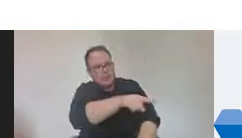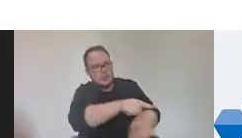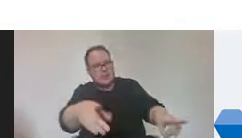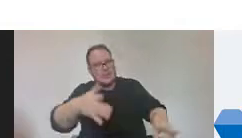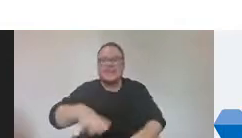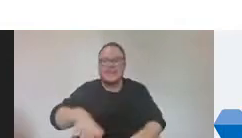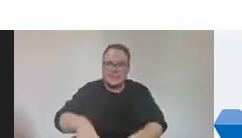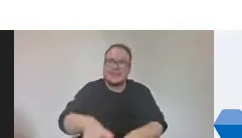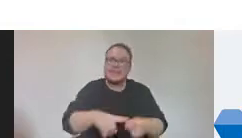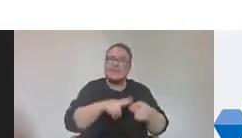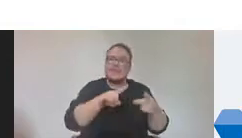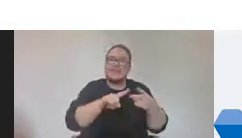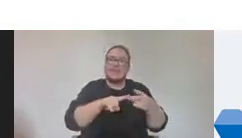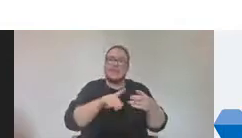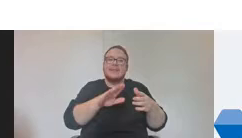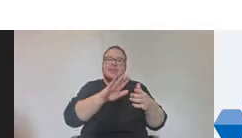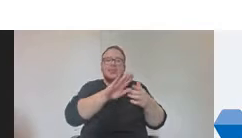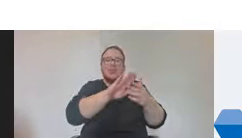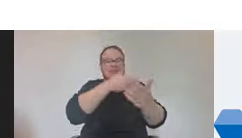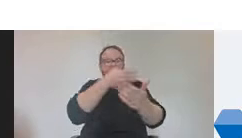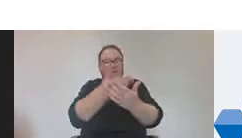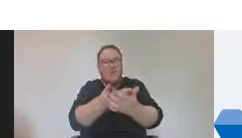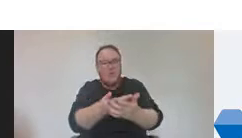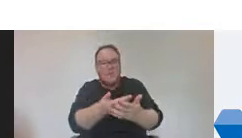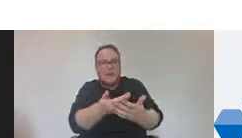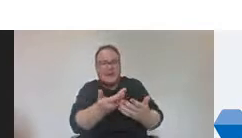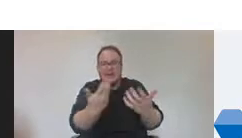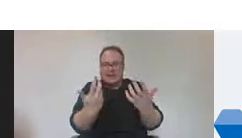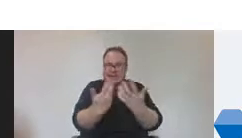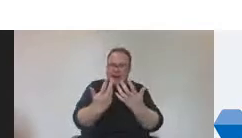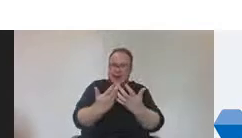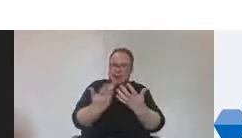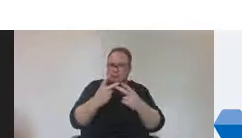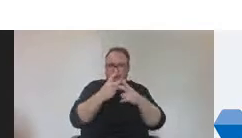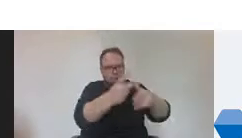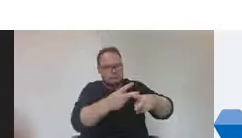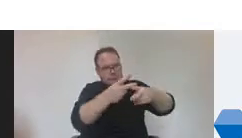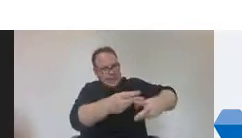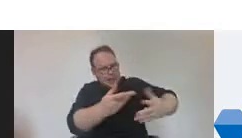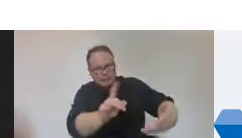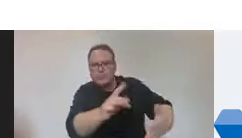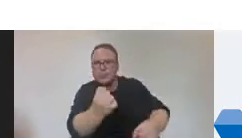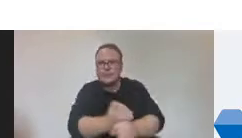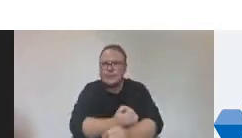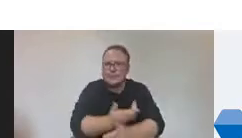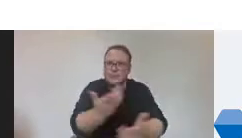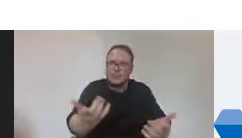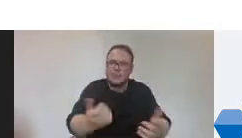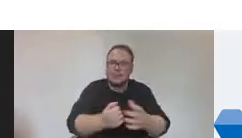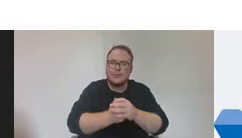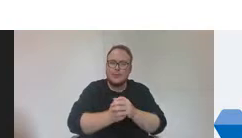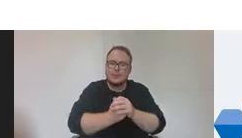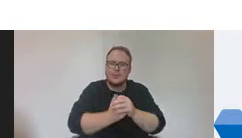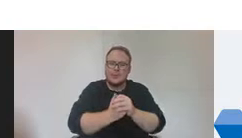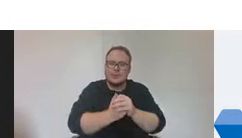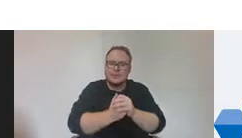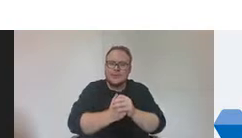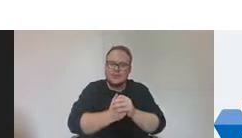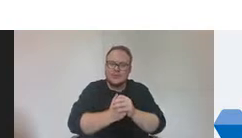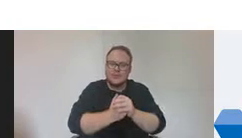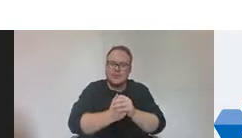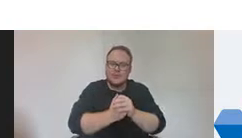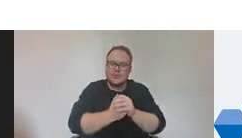transforming the system, transforming what we do and how we deliver care to align with the system, and there will be a